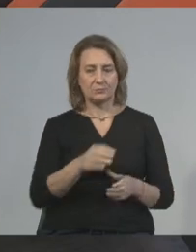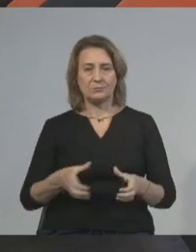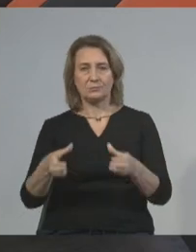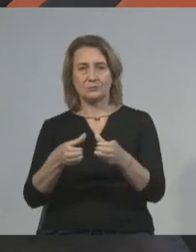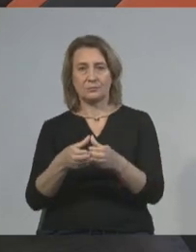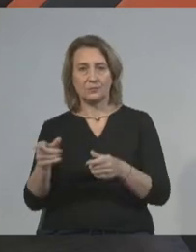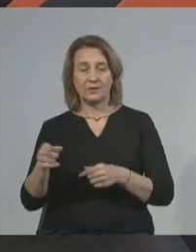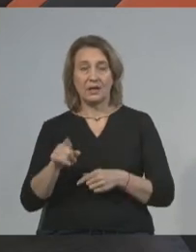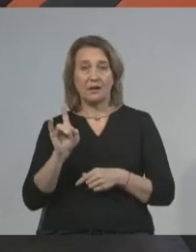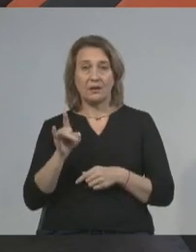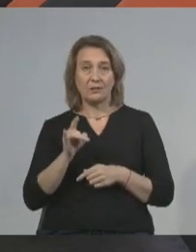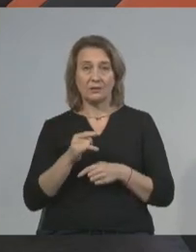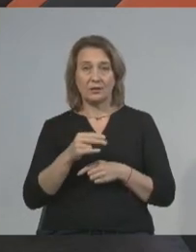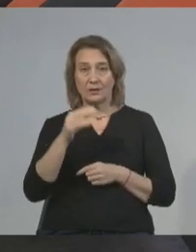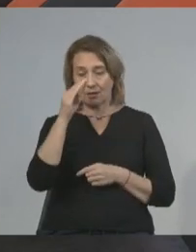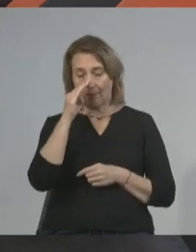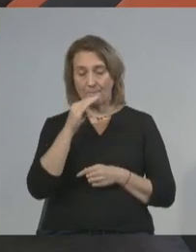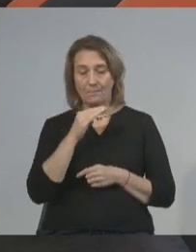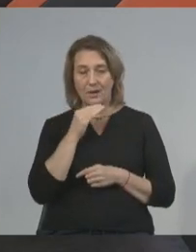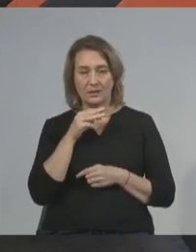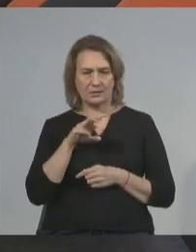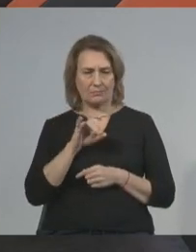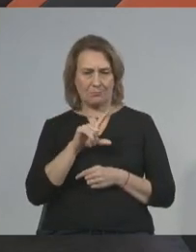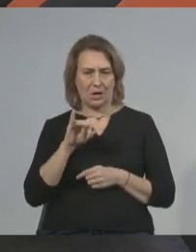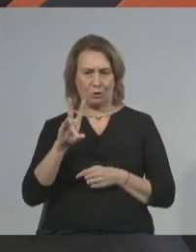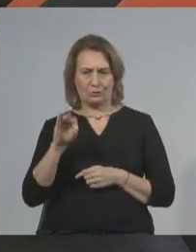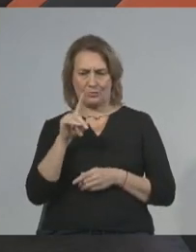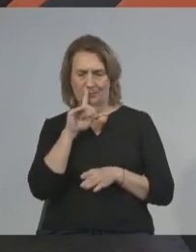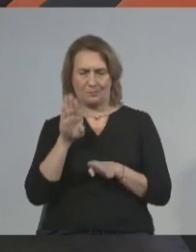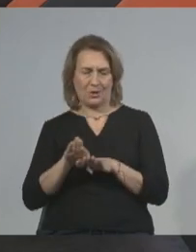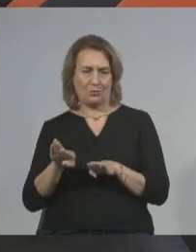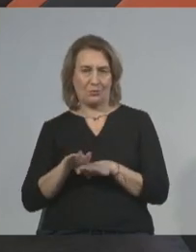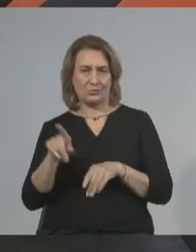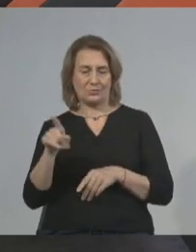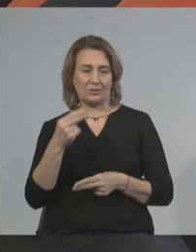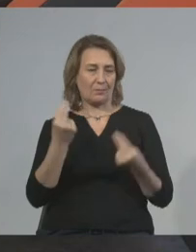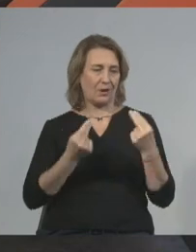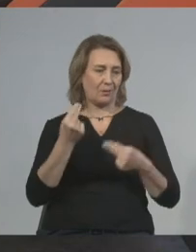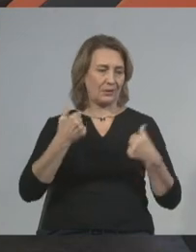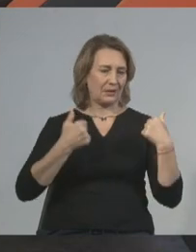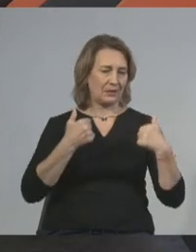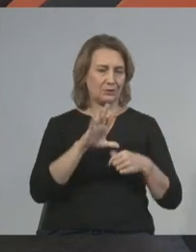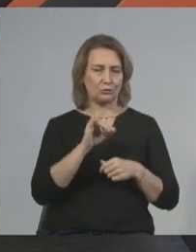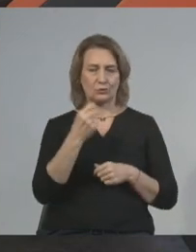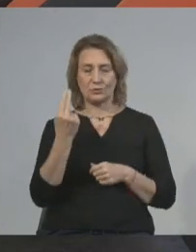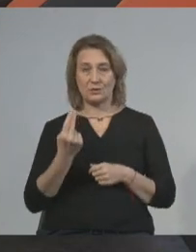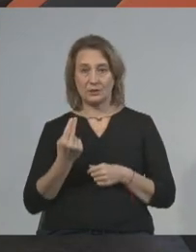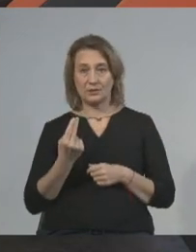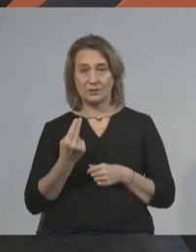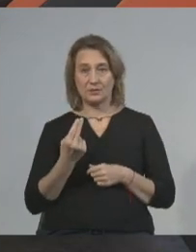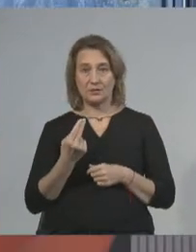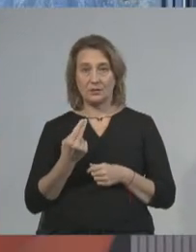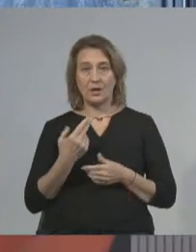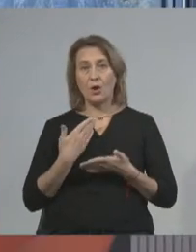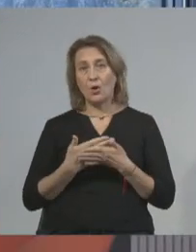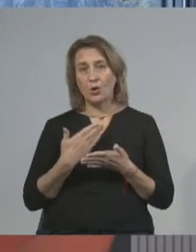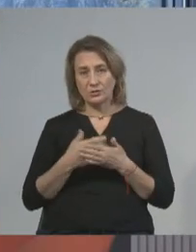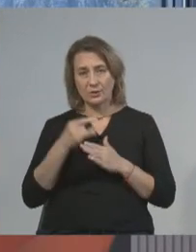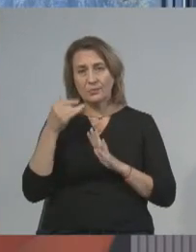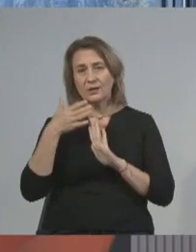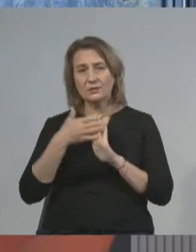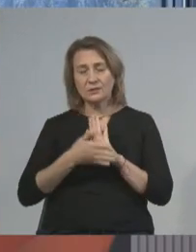nahan first so half classical father mahno who was trying to play something socialistic